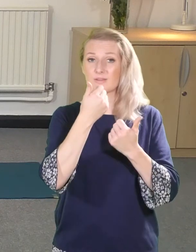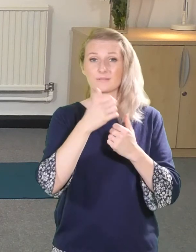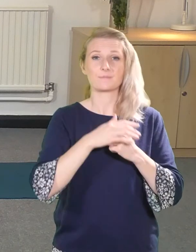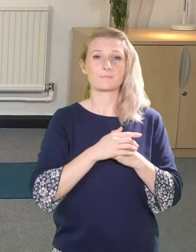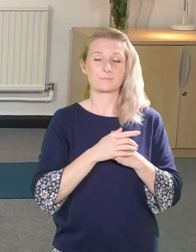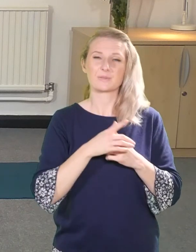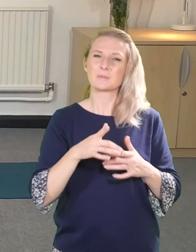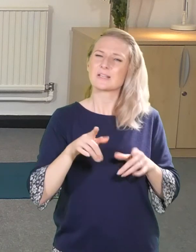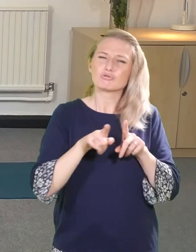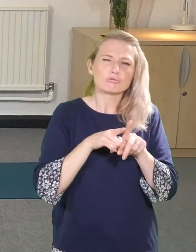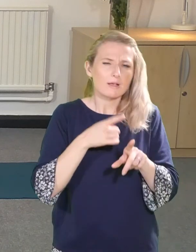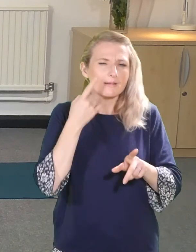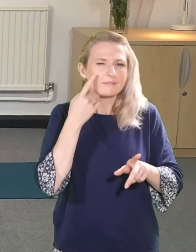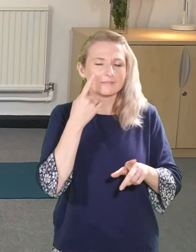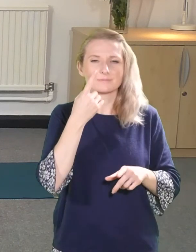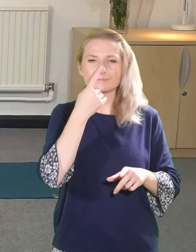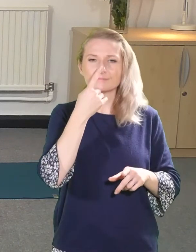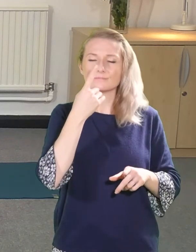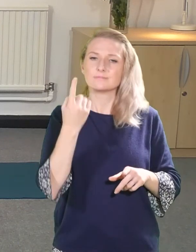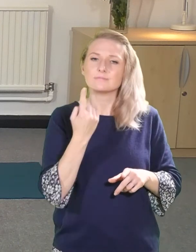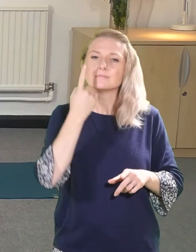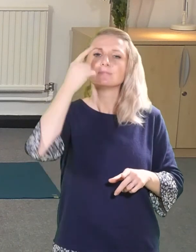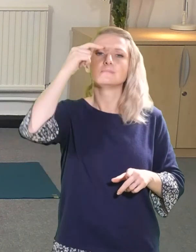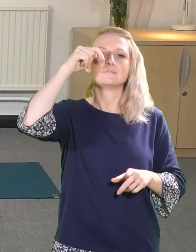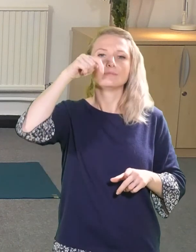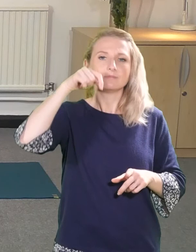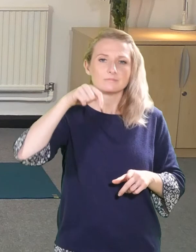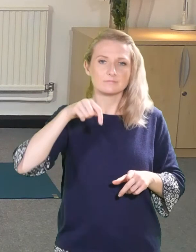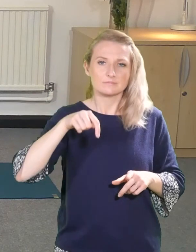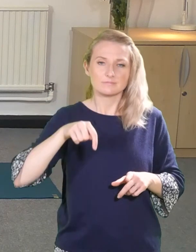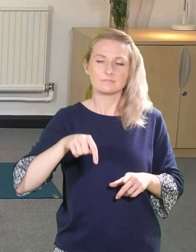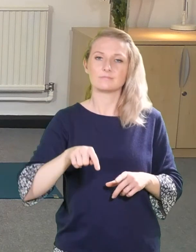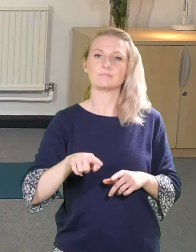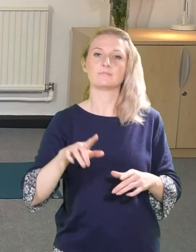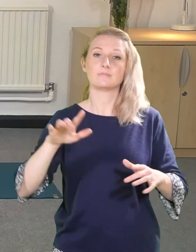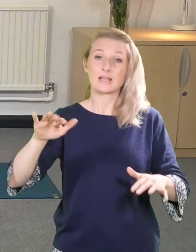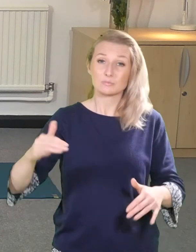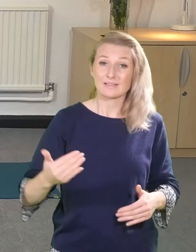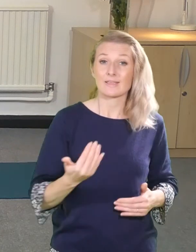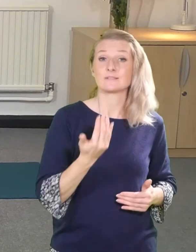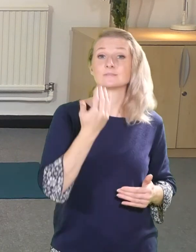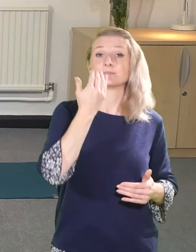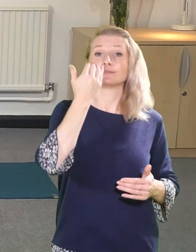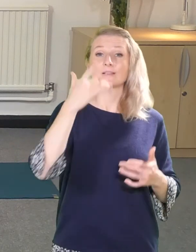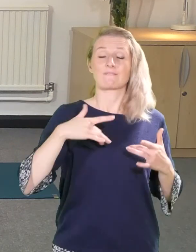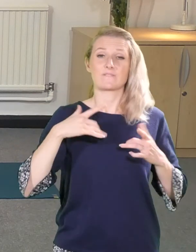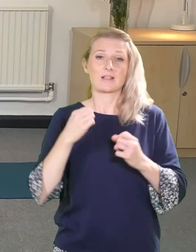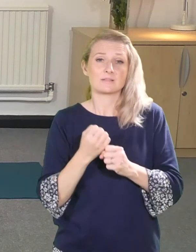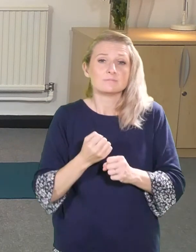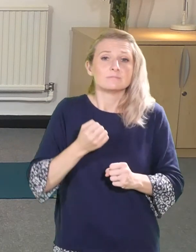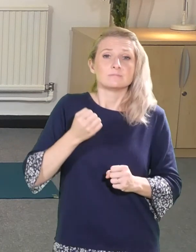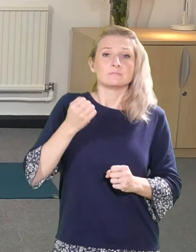this now for a few deep breaths. As you breathe in, feel your body lengthening, your